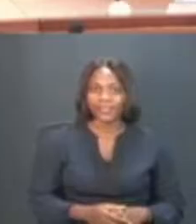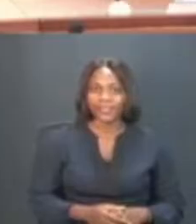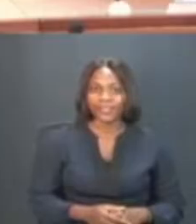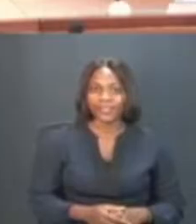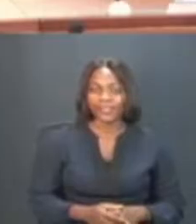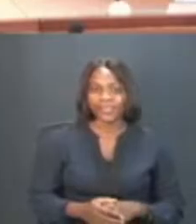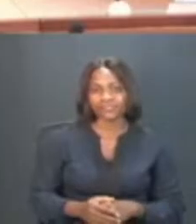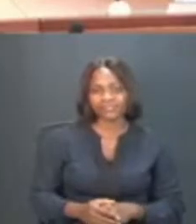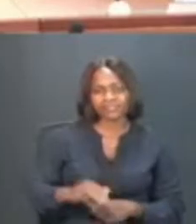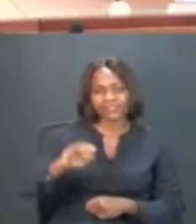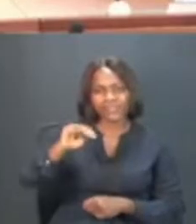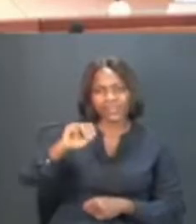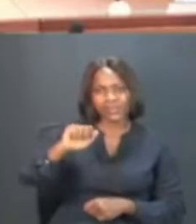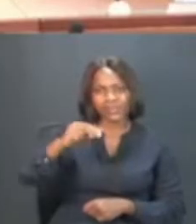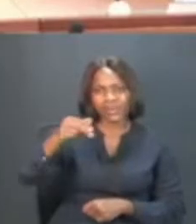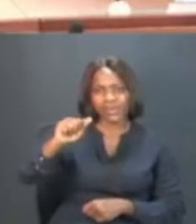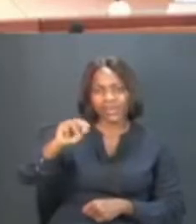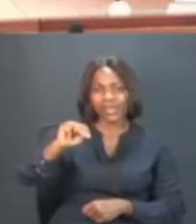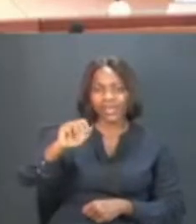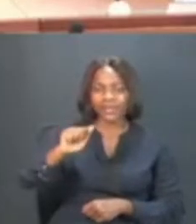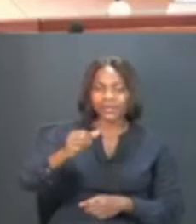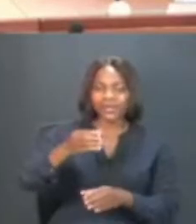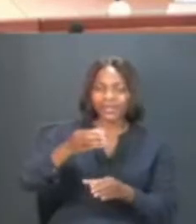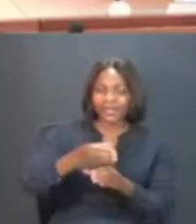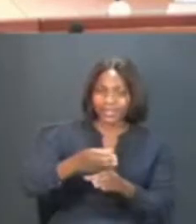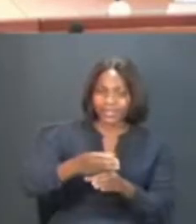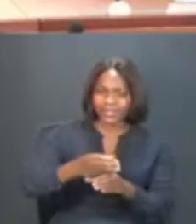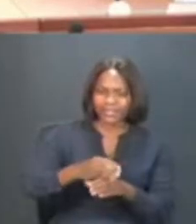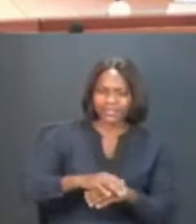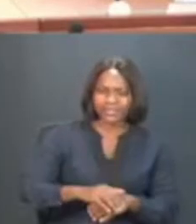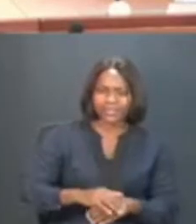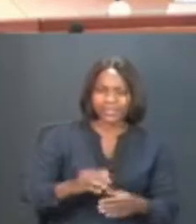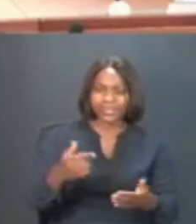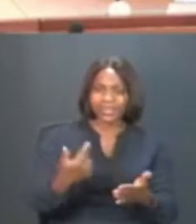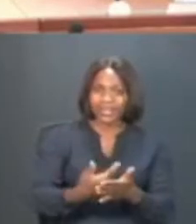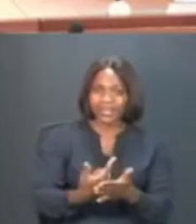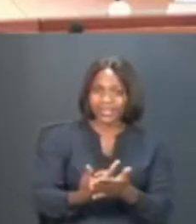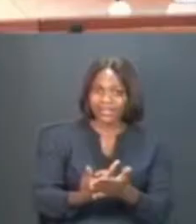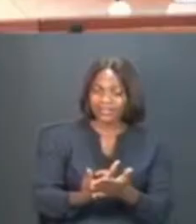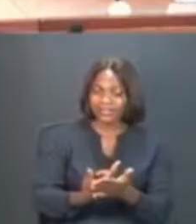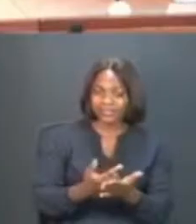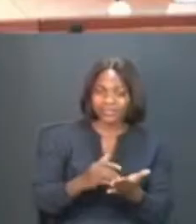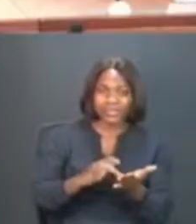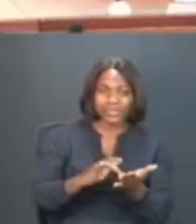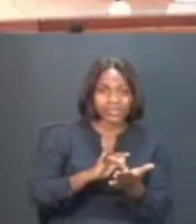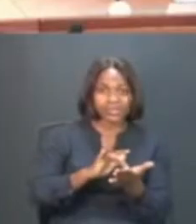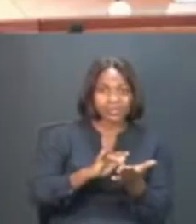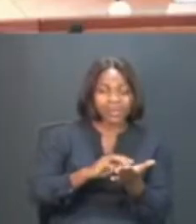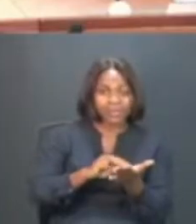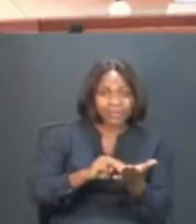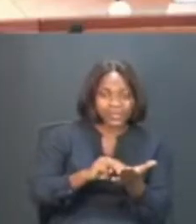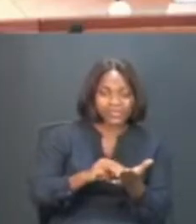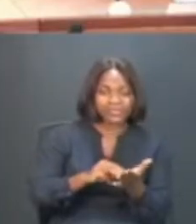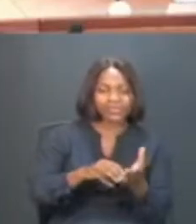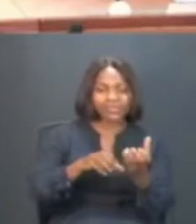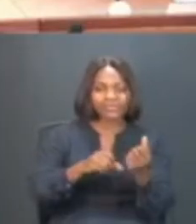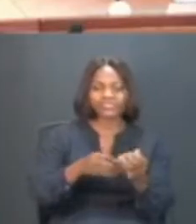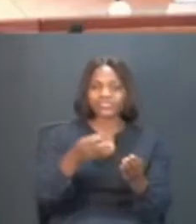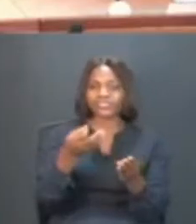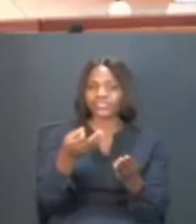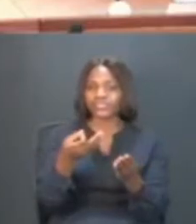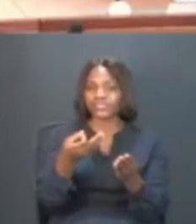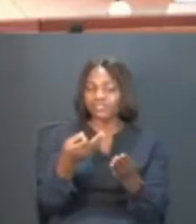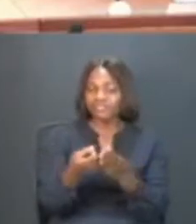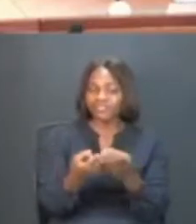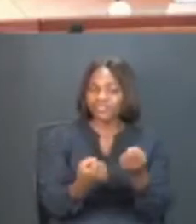Mahama Care, that's the Ghana Medical Trust Fund, will support the treatment of cancer patients. We don't